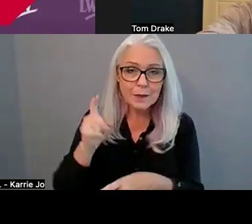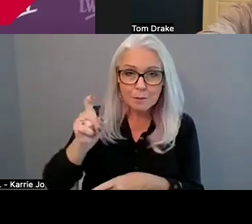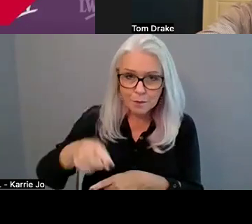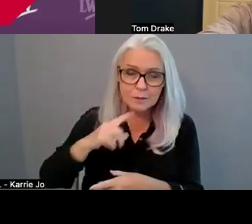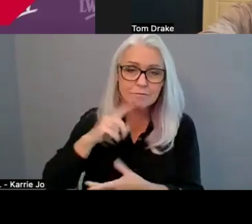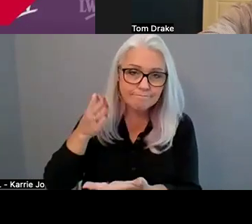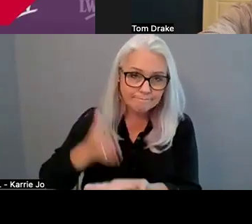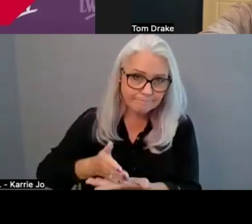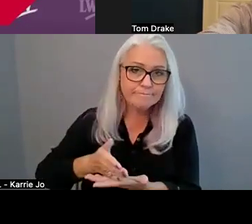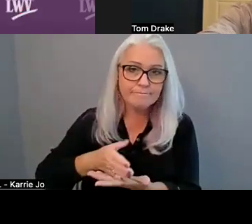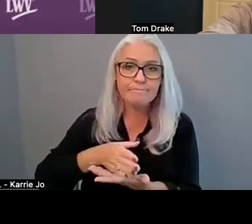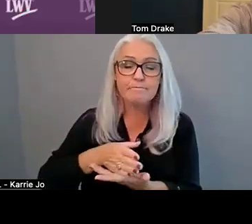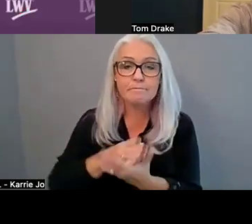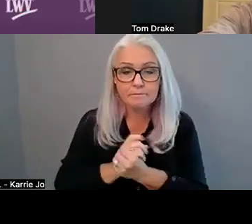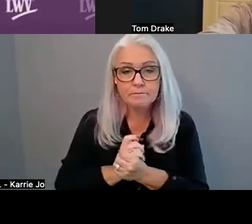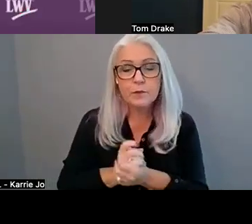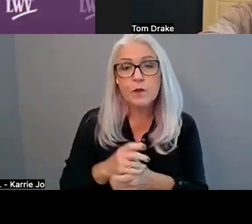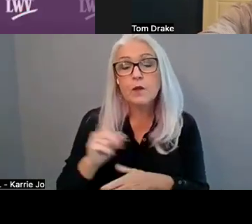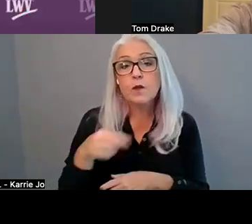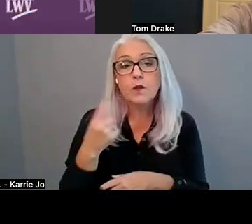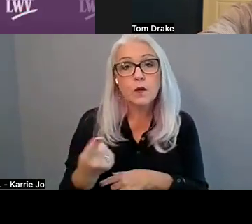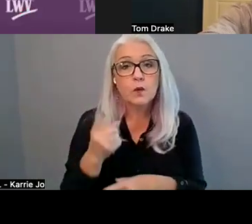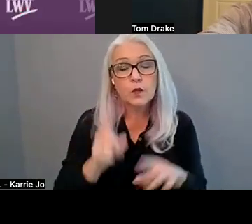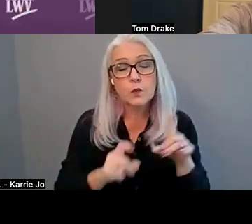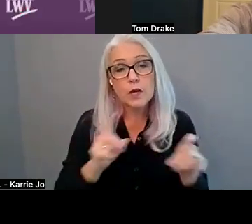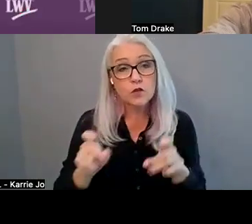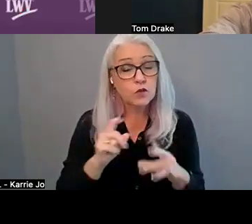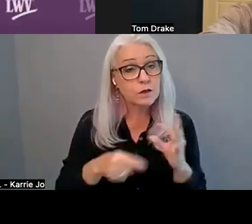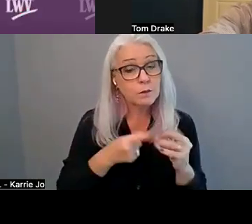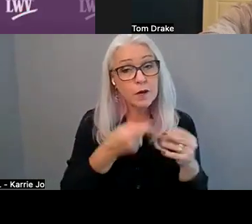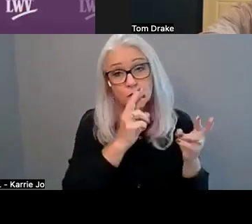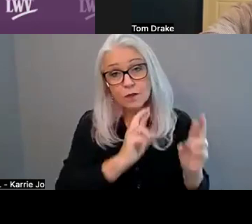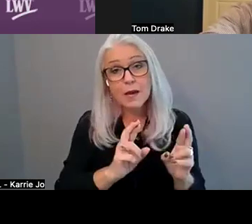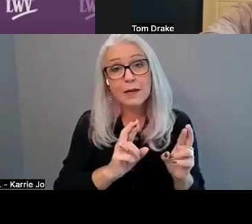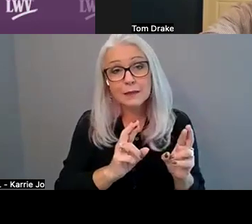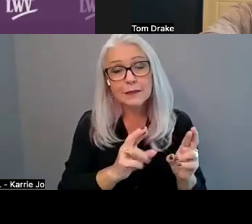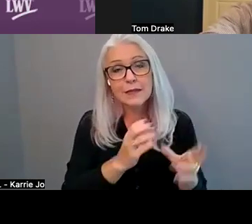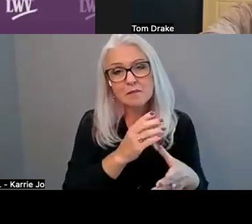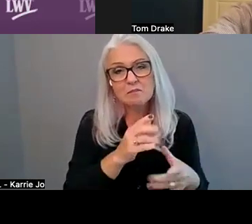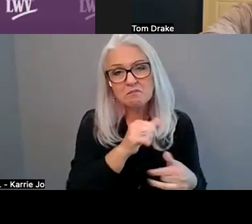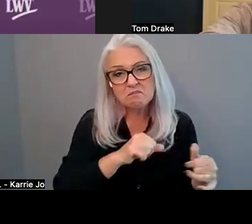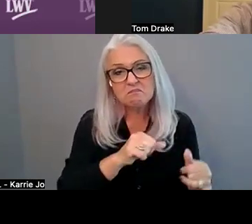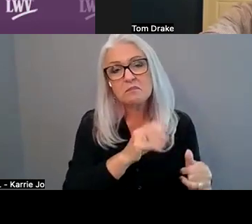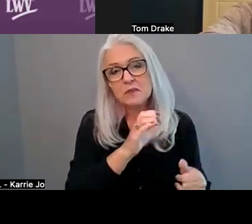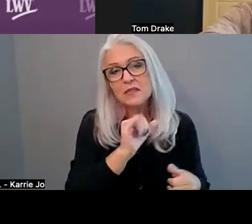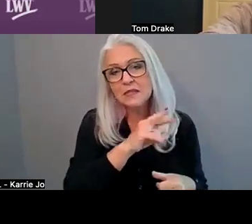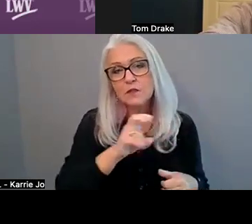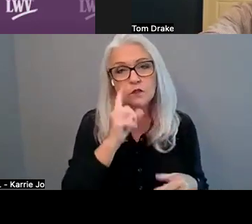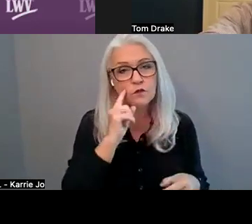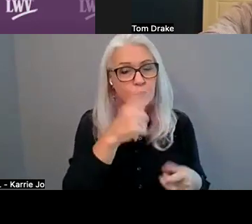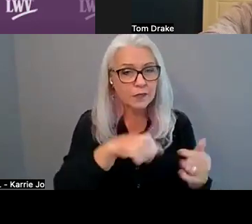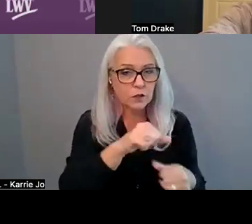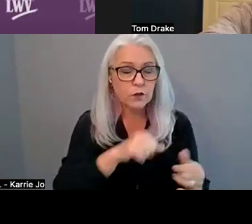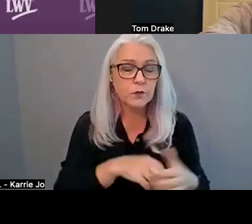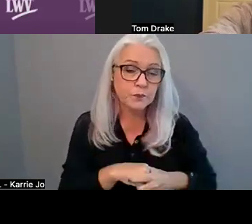The only restrictions on candidate responses and statements is respect and civility. The order of opening statements